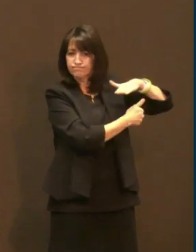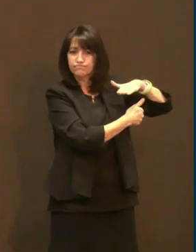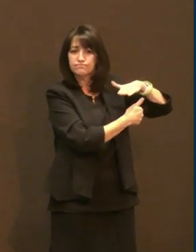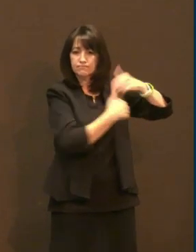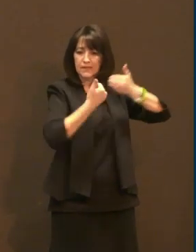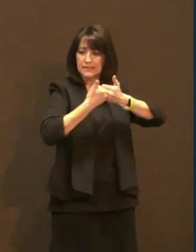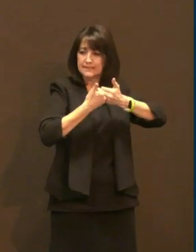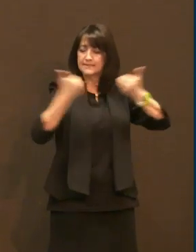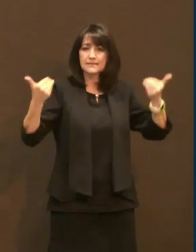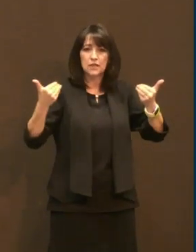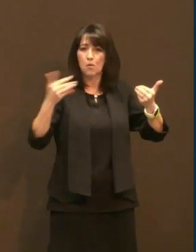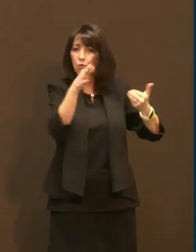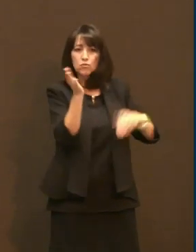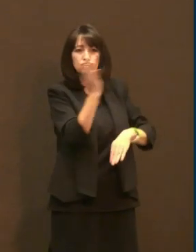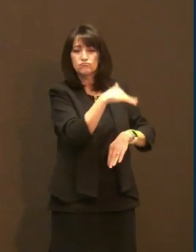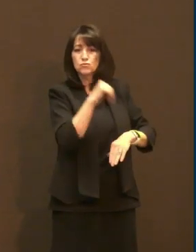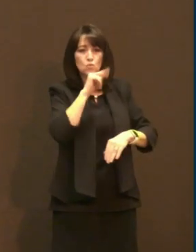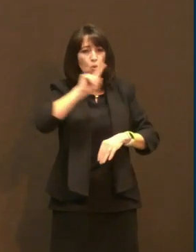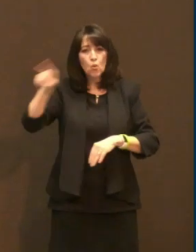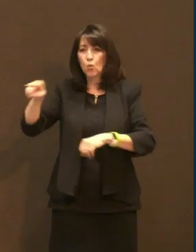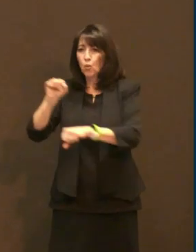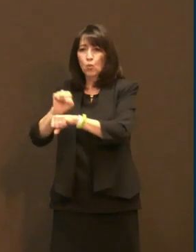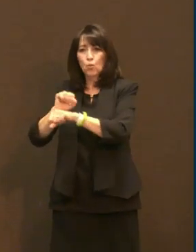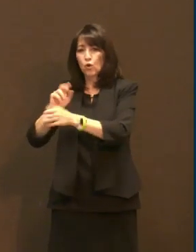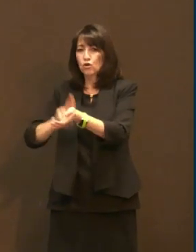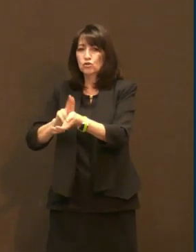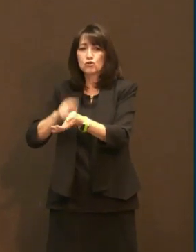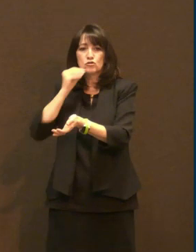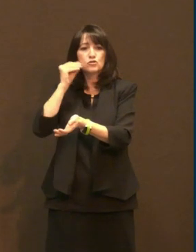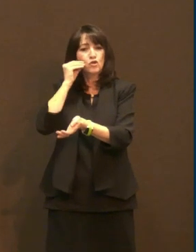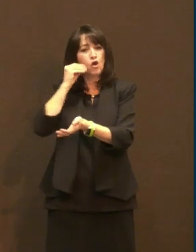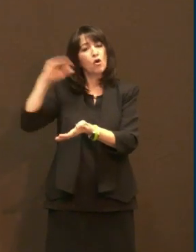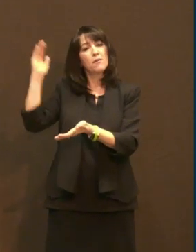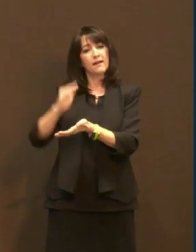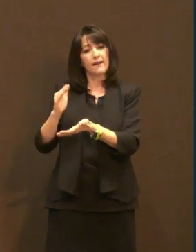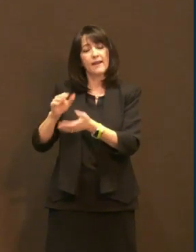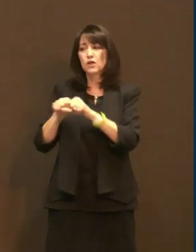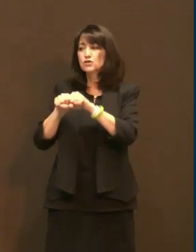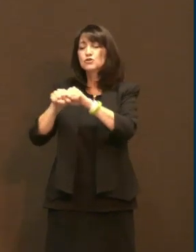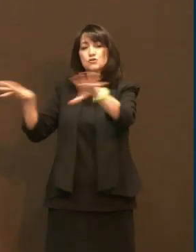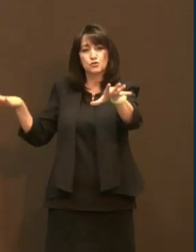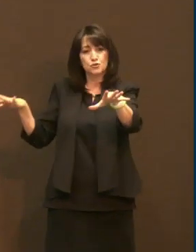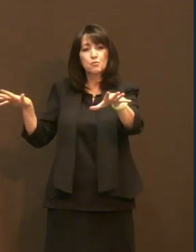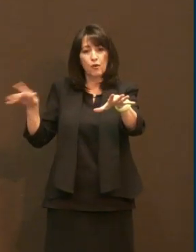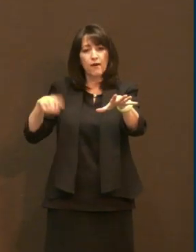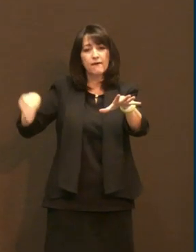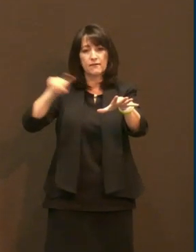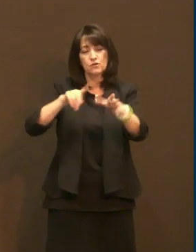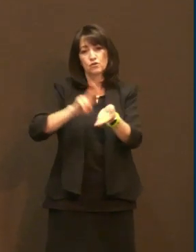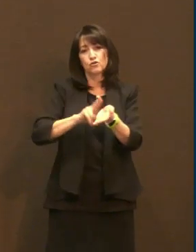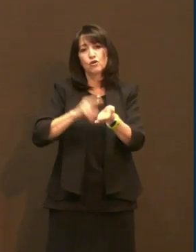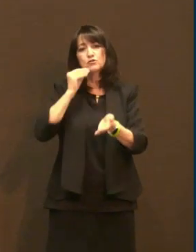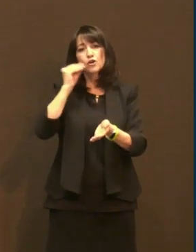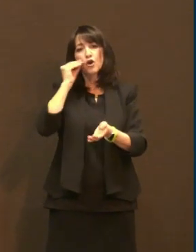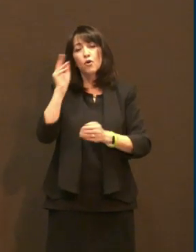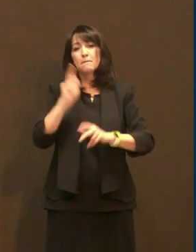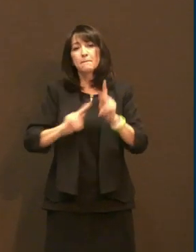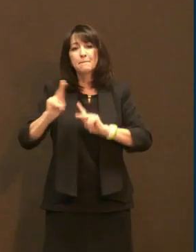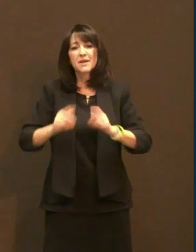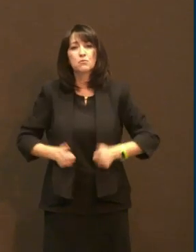prevent spread. So we are really grateful to our partnership with our long-term care facilities and